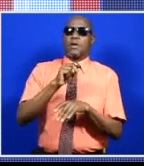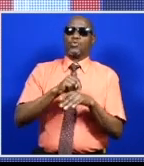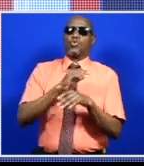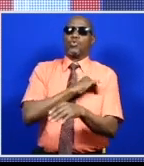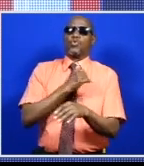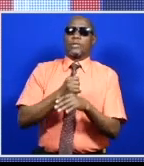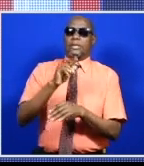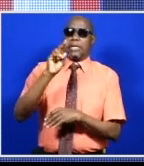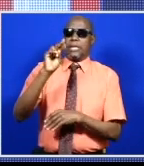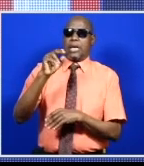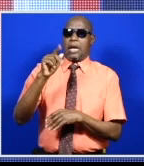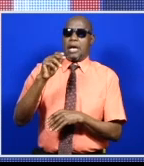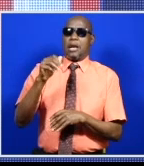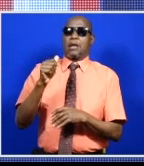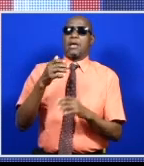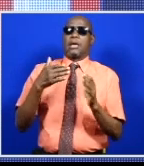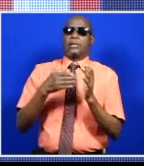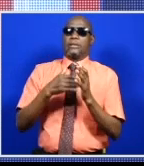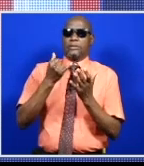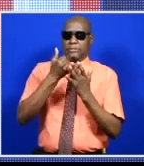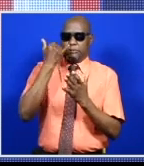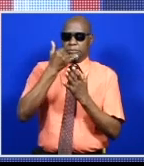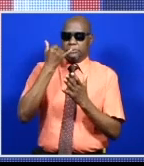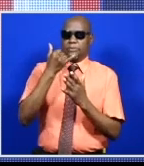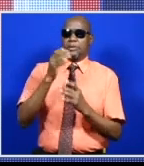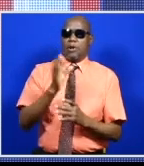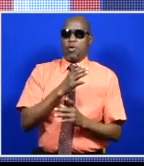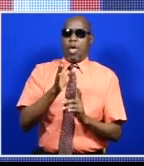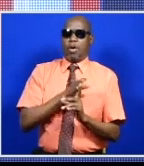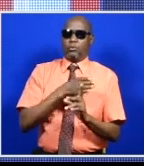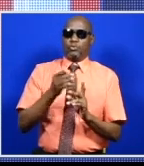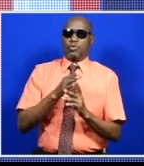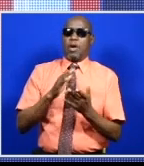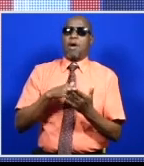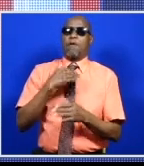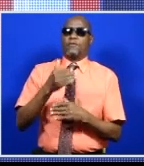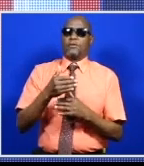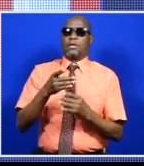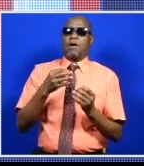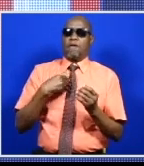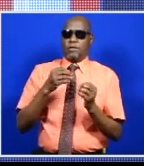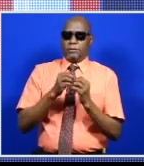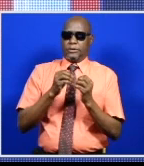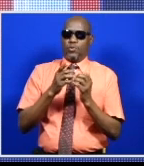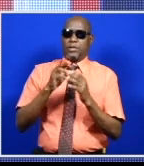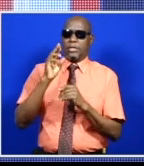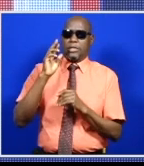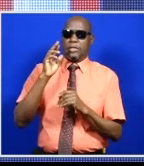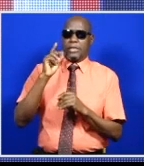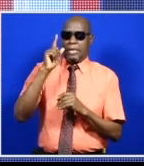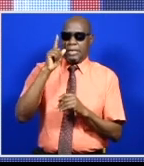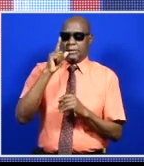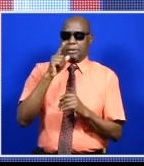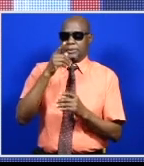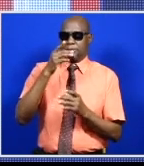Nacada, in the fight against alcohol and drug abuse in the country. This is after the authority today held a meeting with religious leaders from different faiths